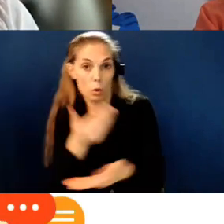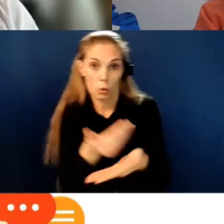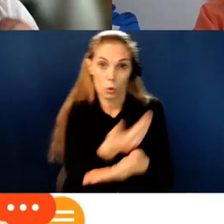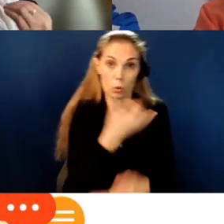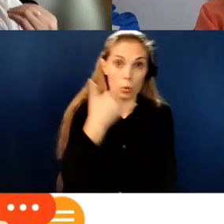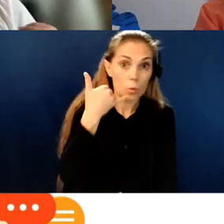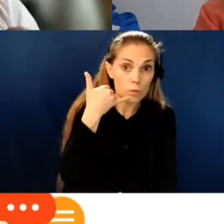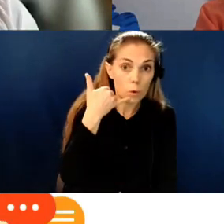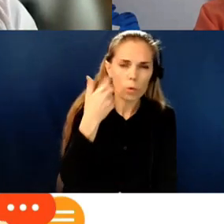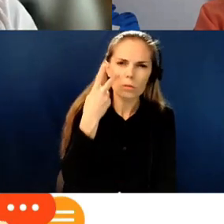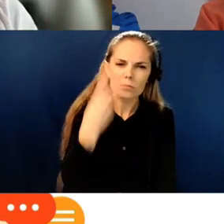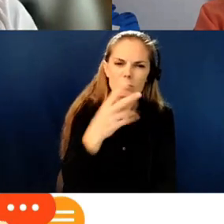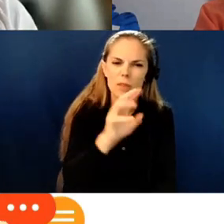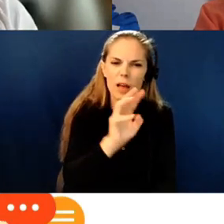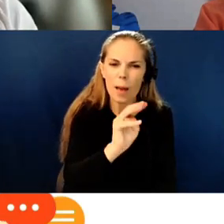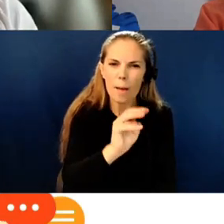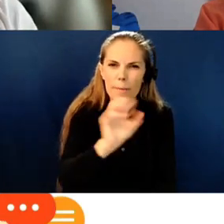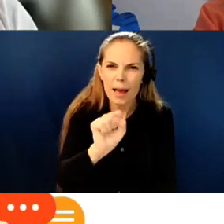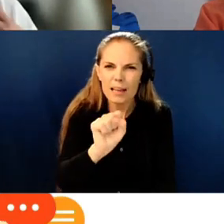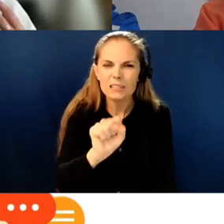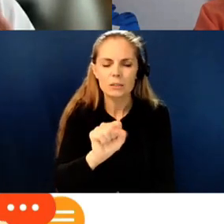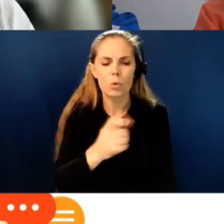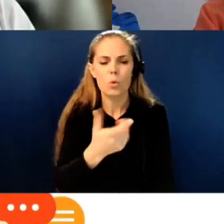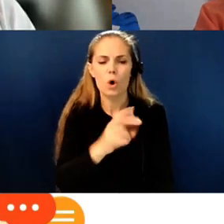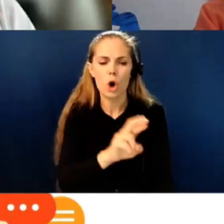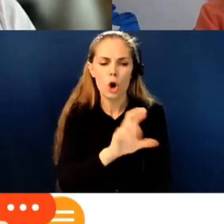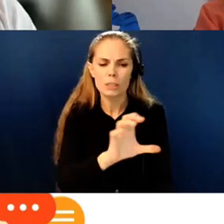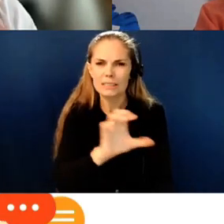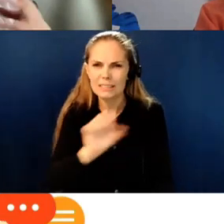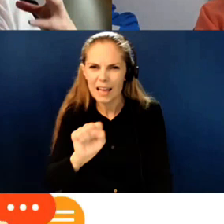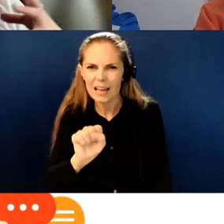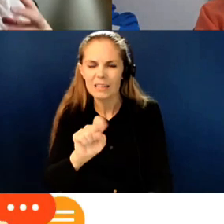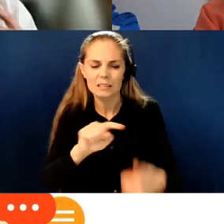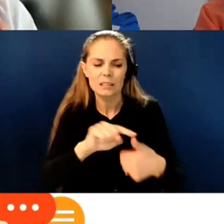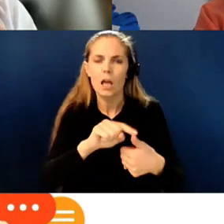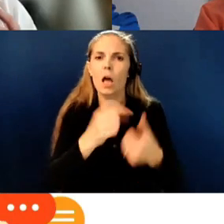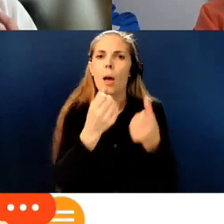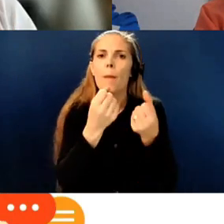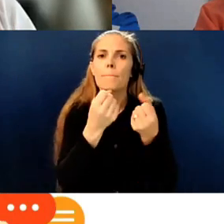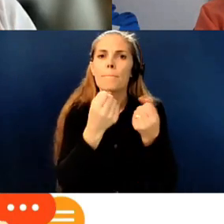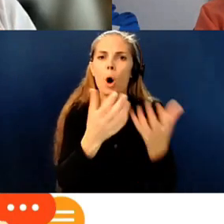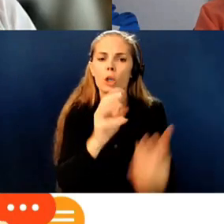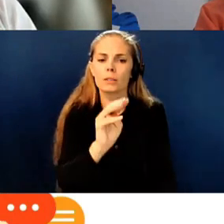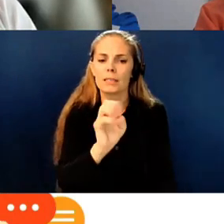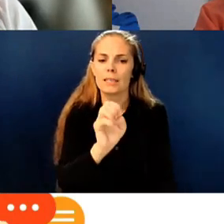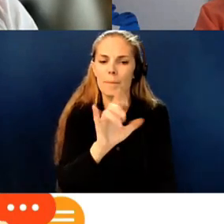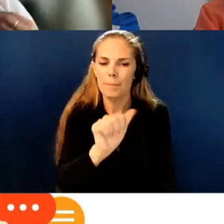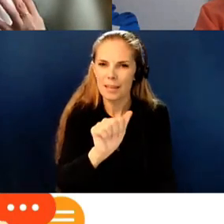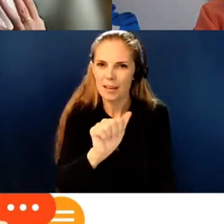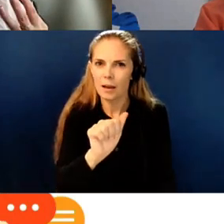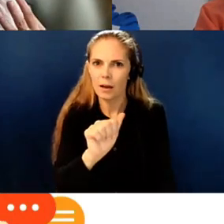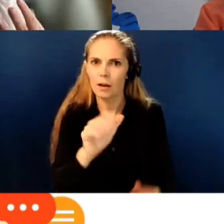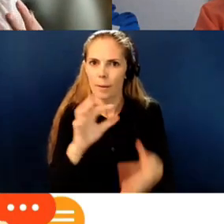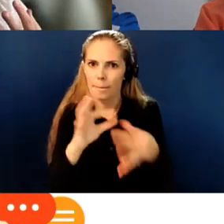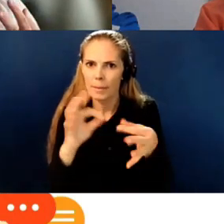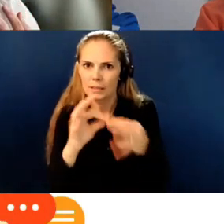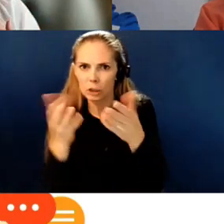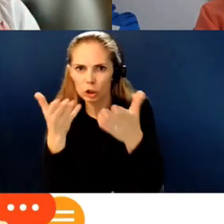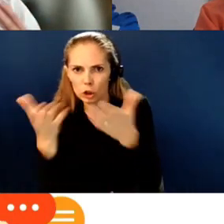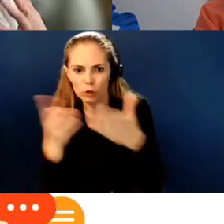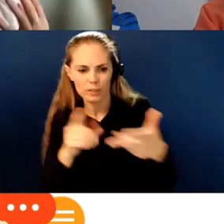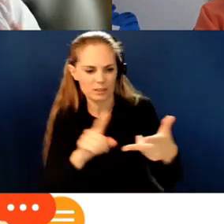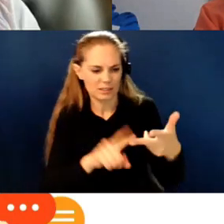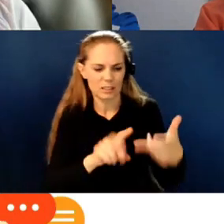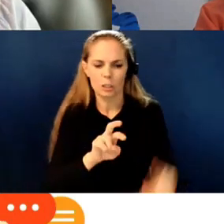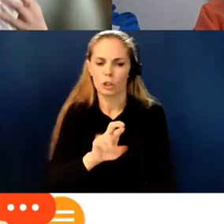RCS, which is rich communication service. What that basically means that those features include an option to send even videos